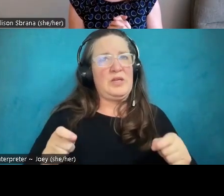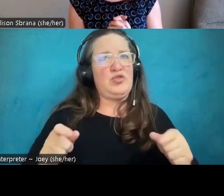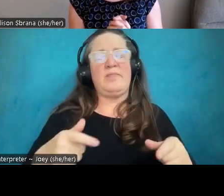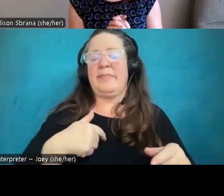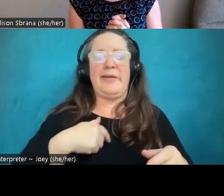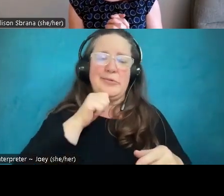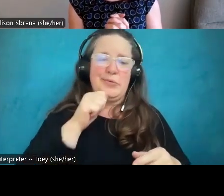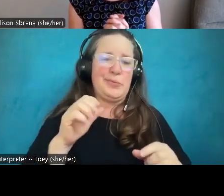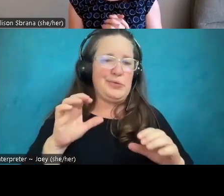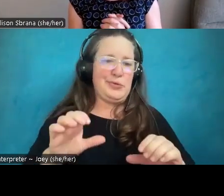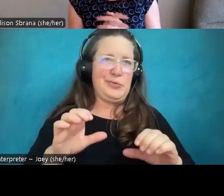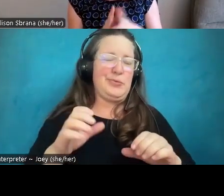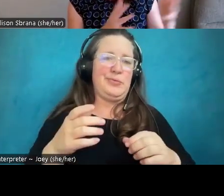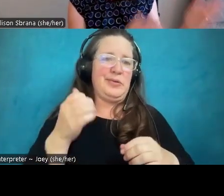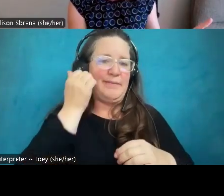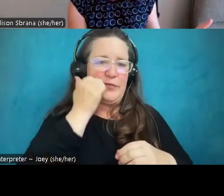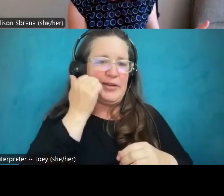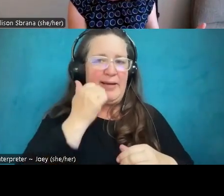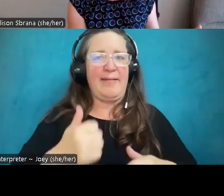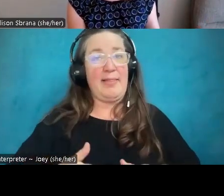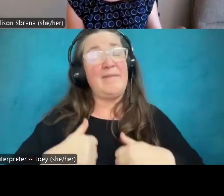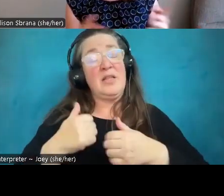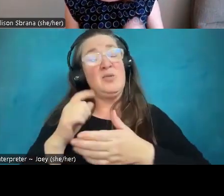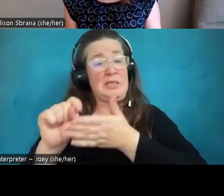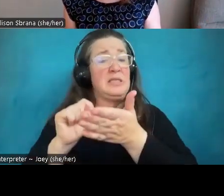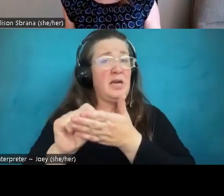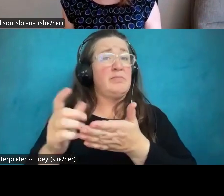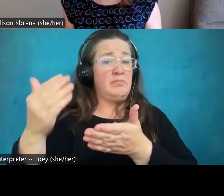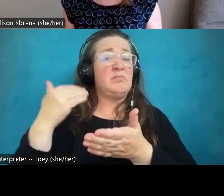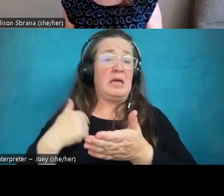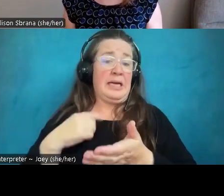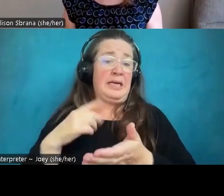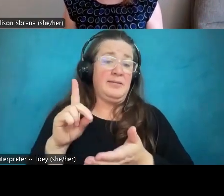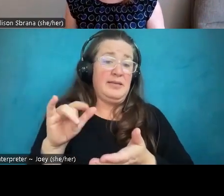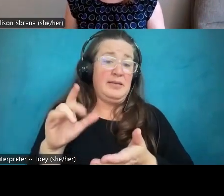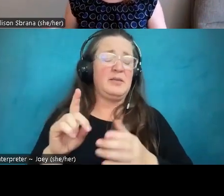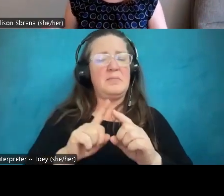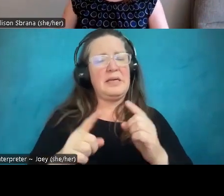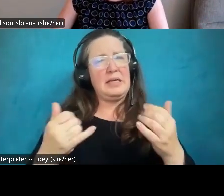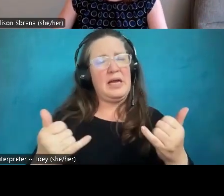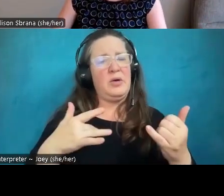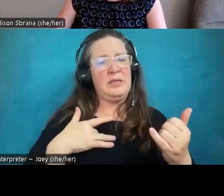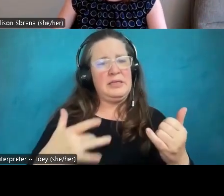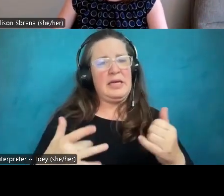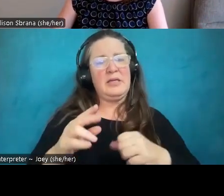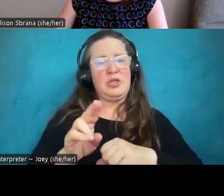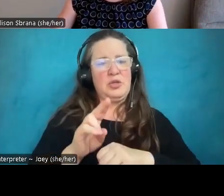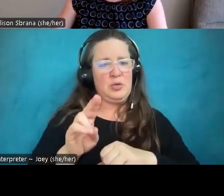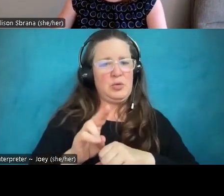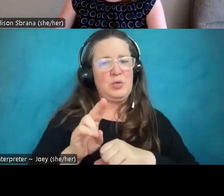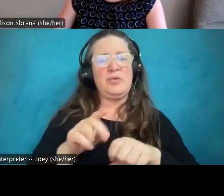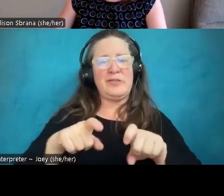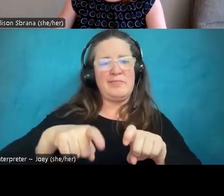my everyday life nowadays. There was a time when I did, but now I typically use my rollator as